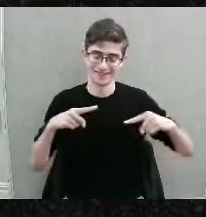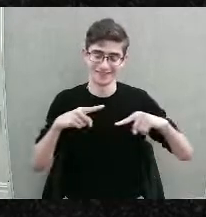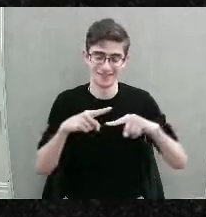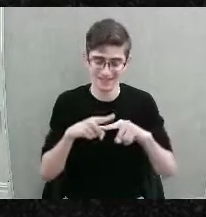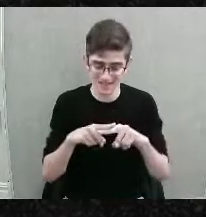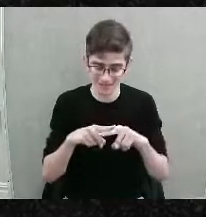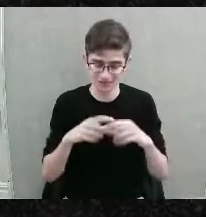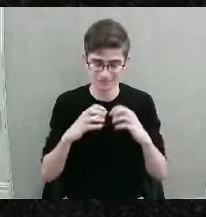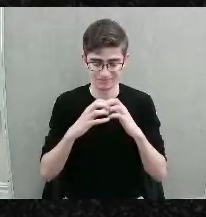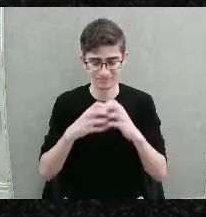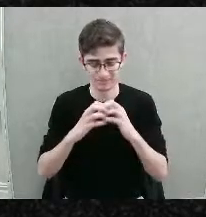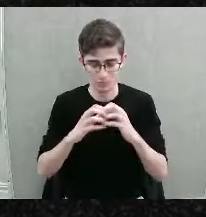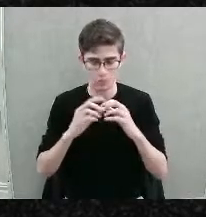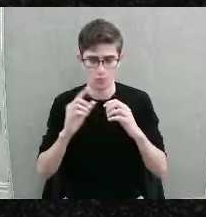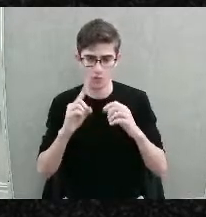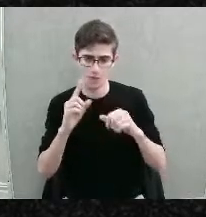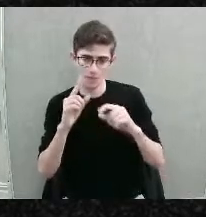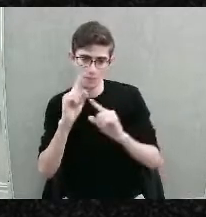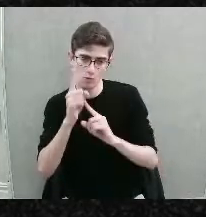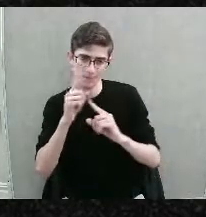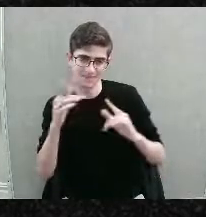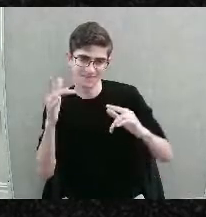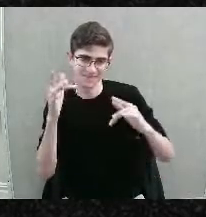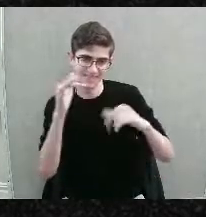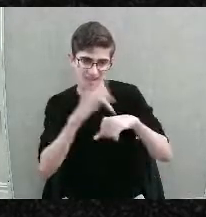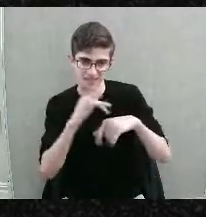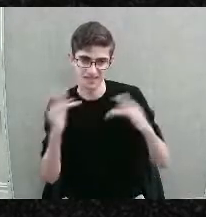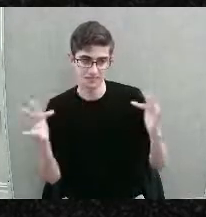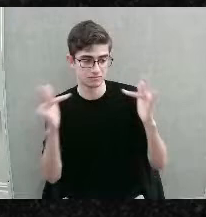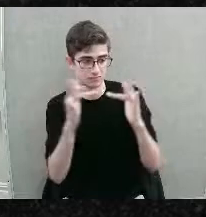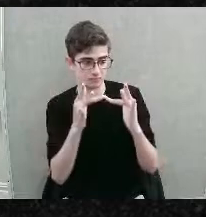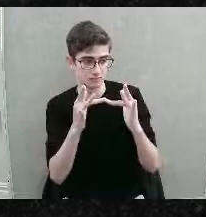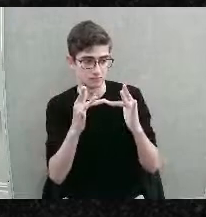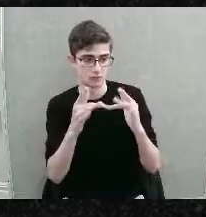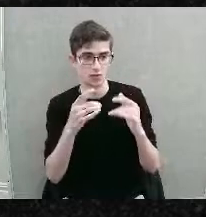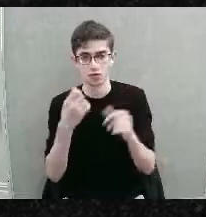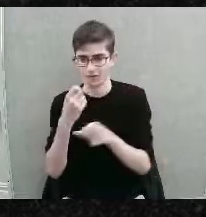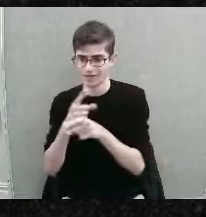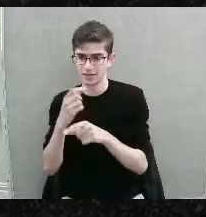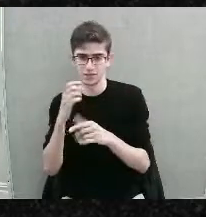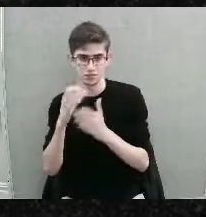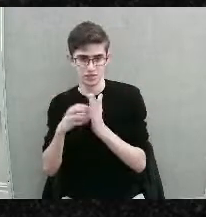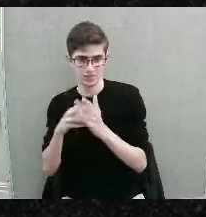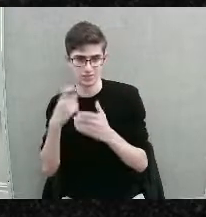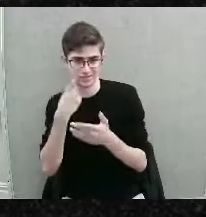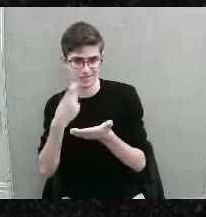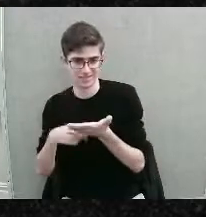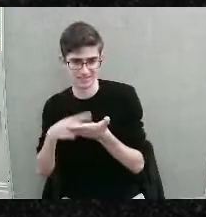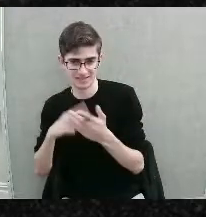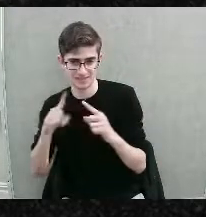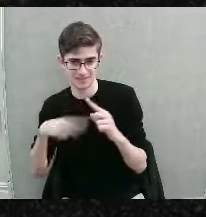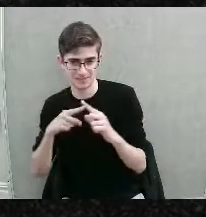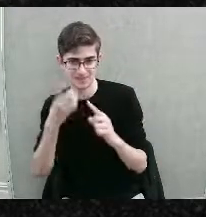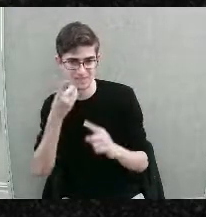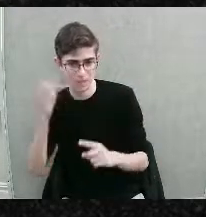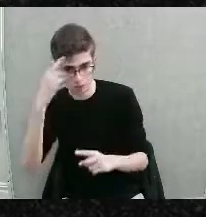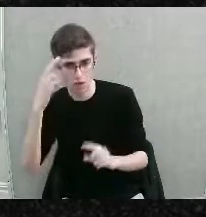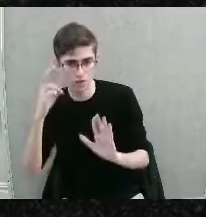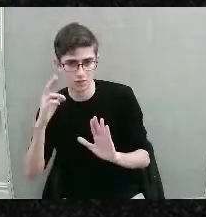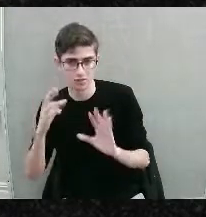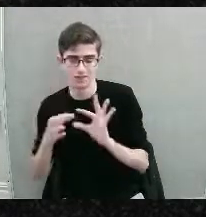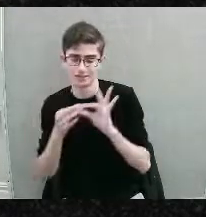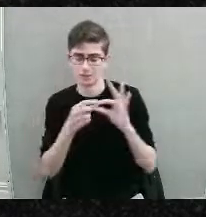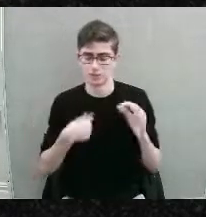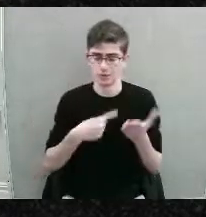points of contact. And I think that, as in the instance I just described from Mark's work, I think Mark's work in connection with all of our